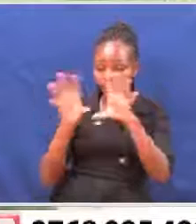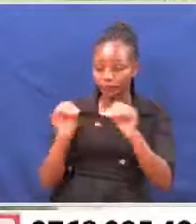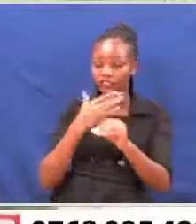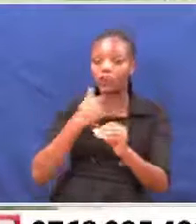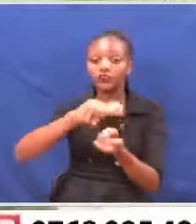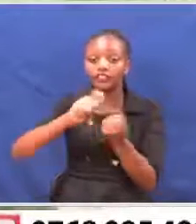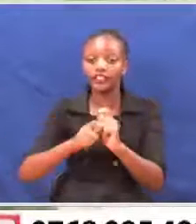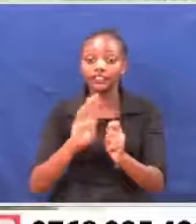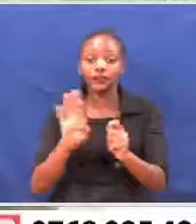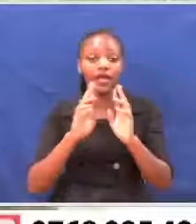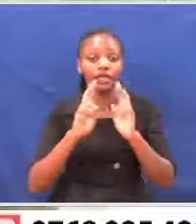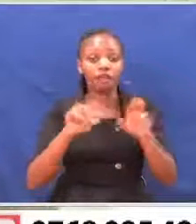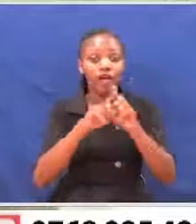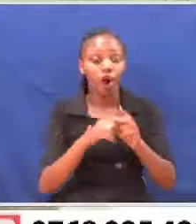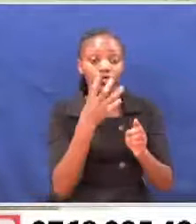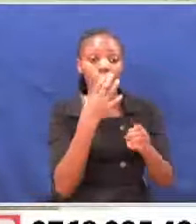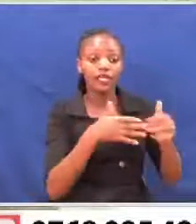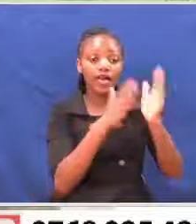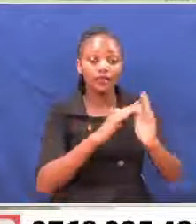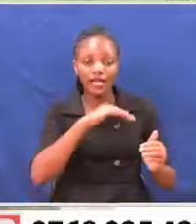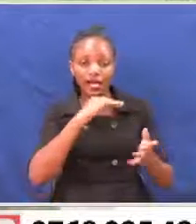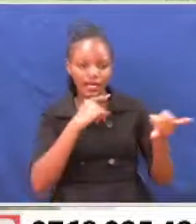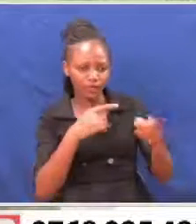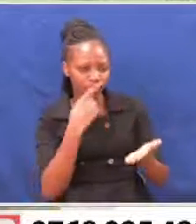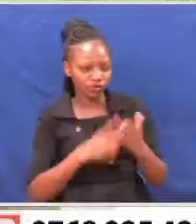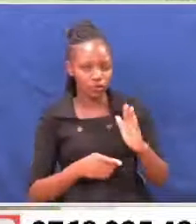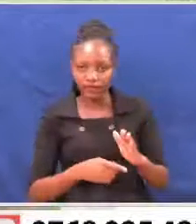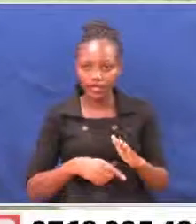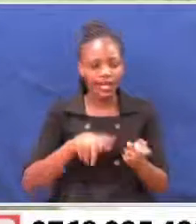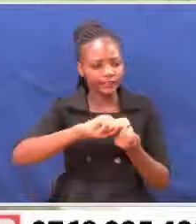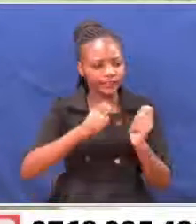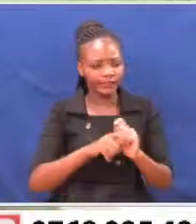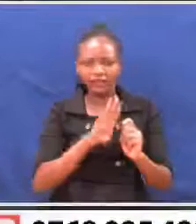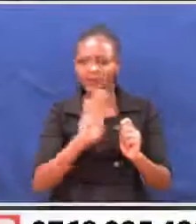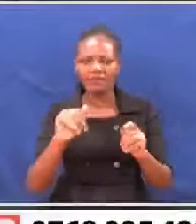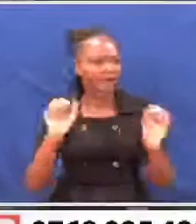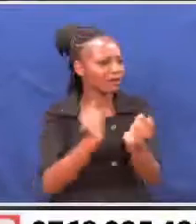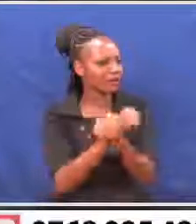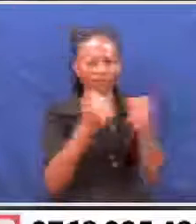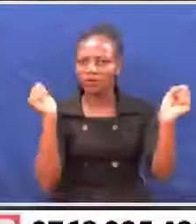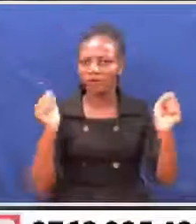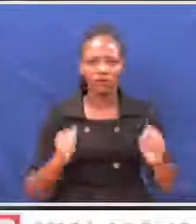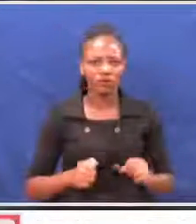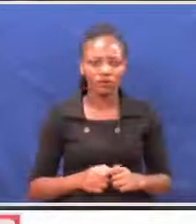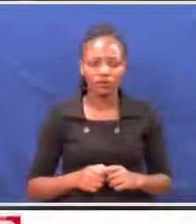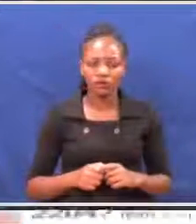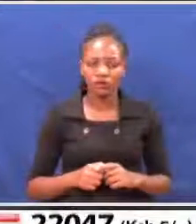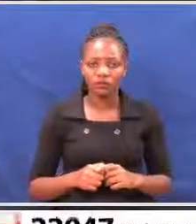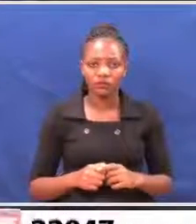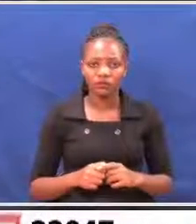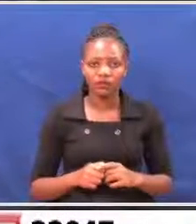the report. ODM leader Raila Odinga, however, dismissing the amendments to the document. There are people who may have